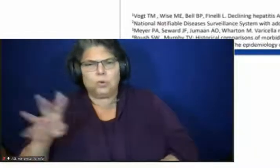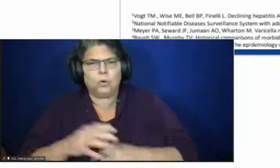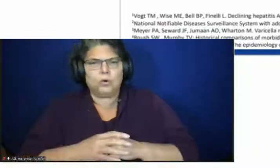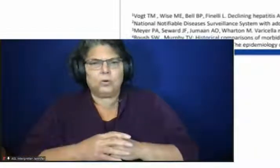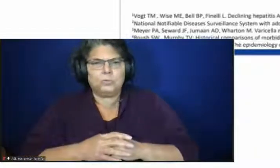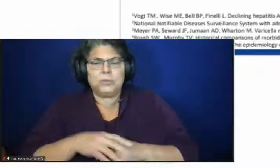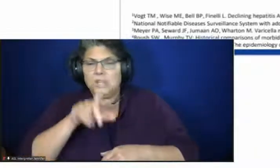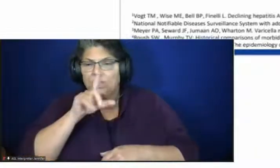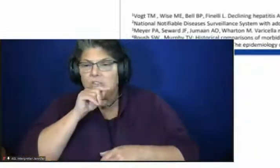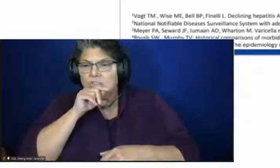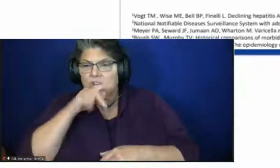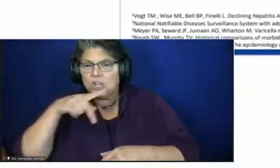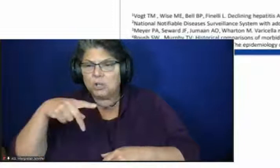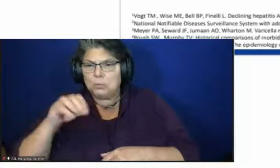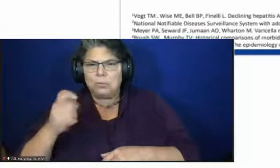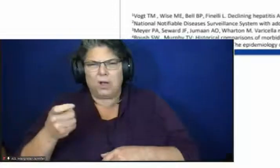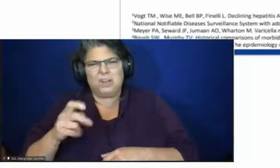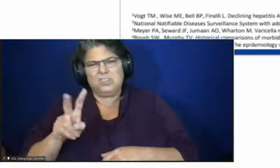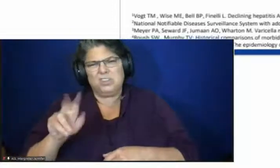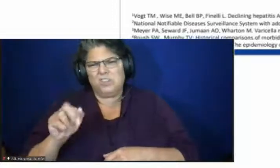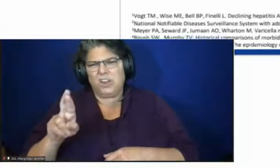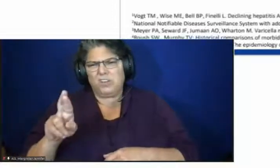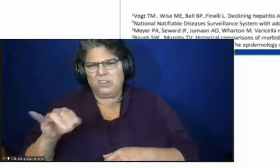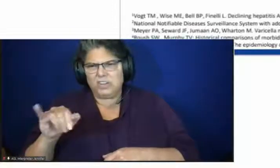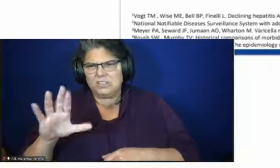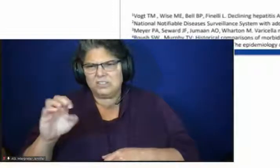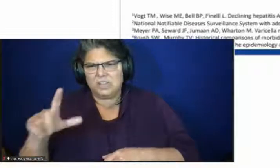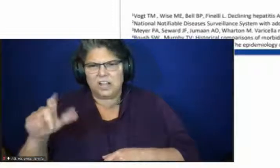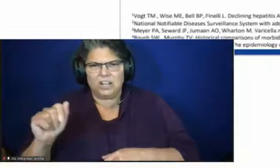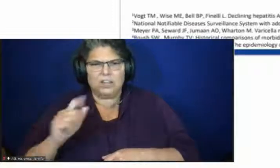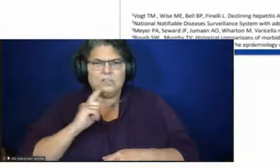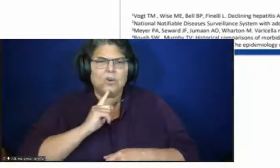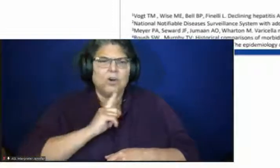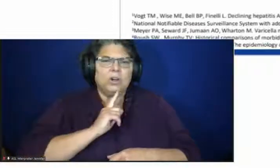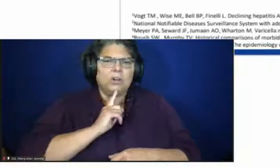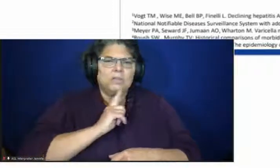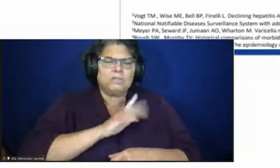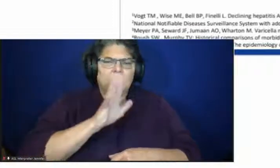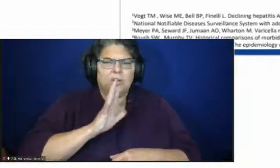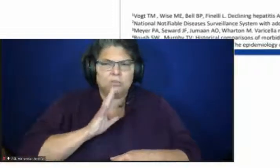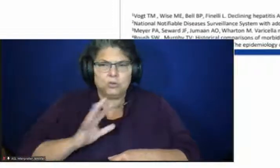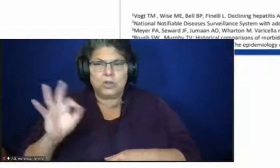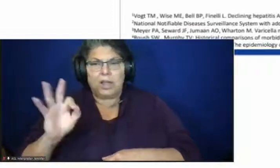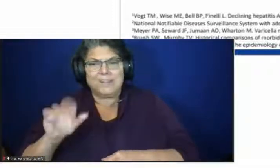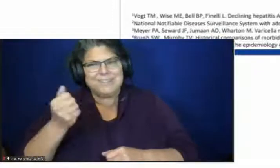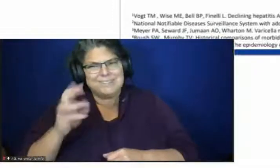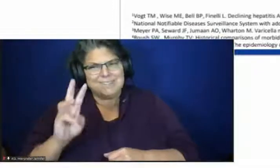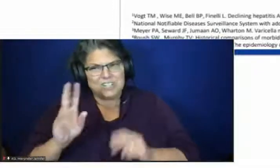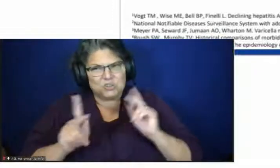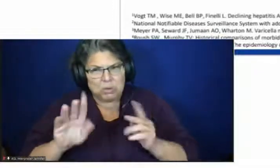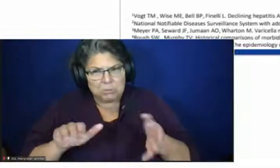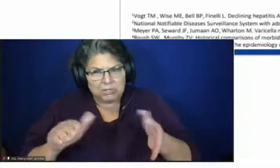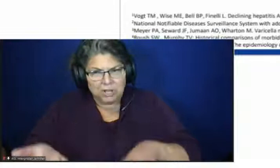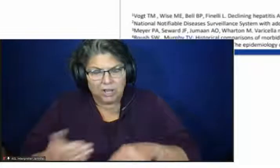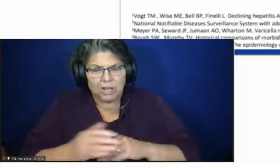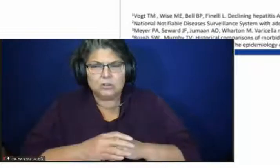for chickenpox, in 5 to 9 years, 16 deaths.